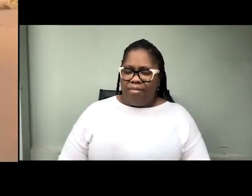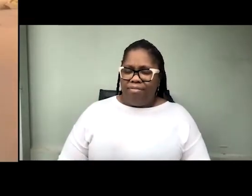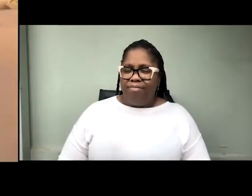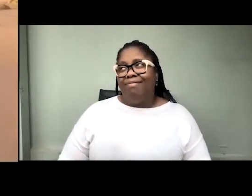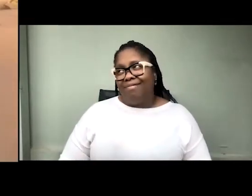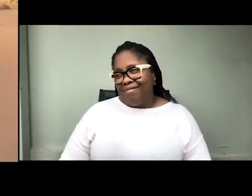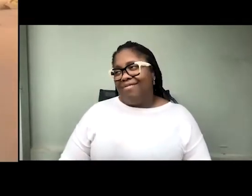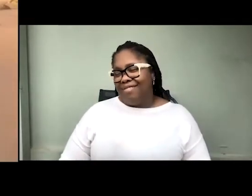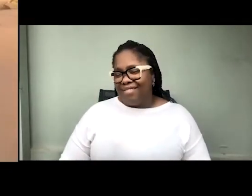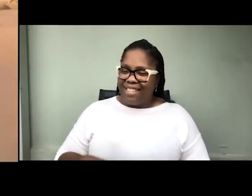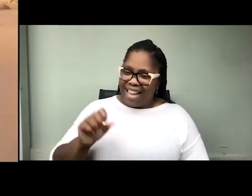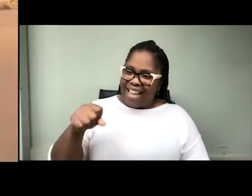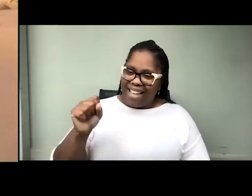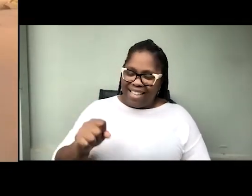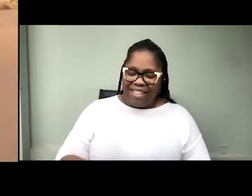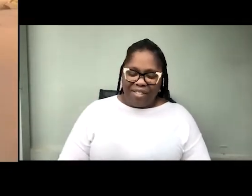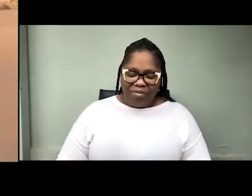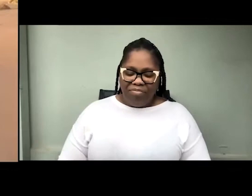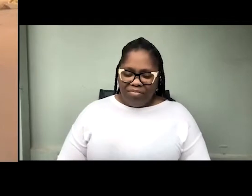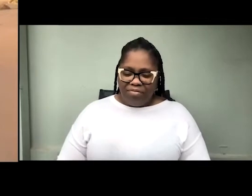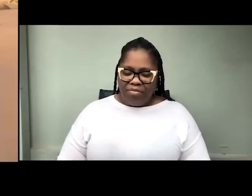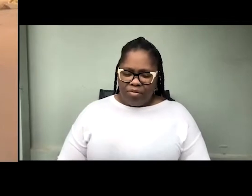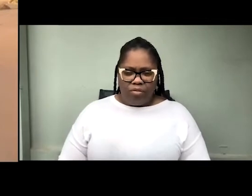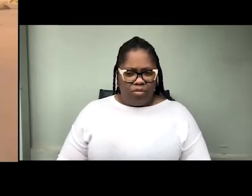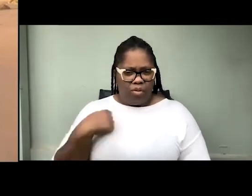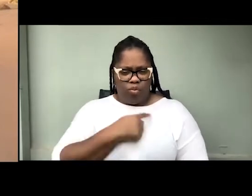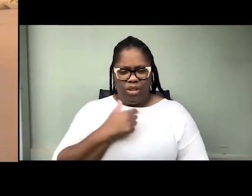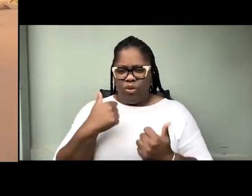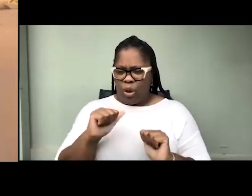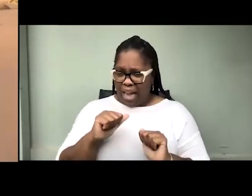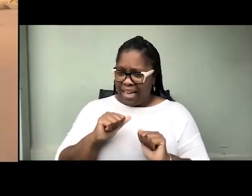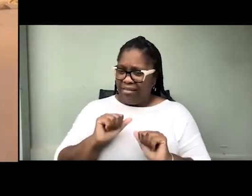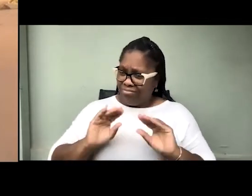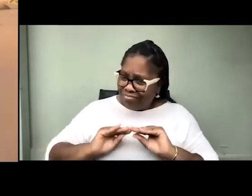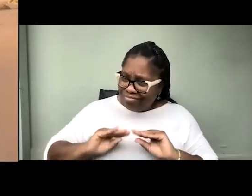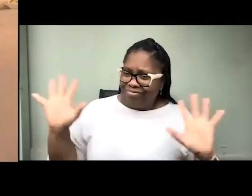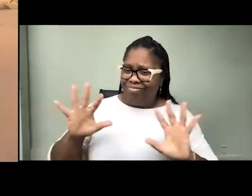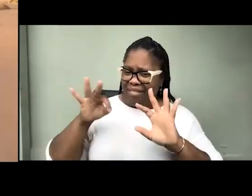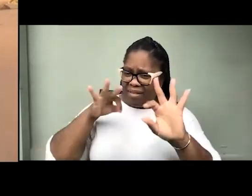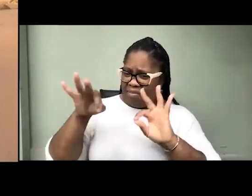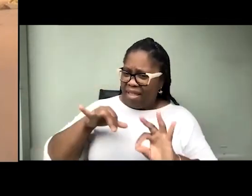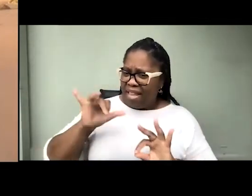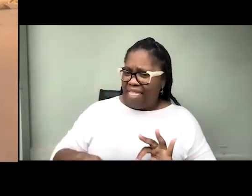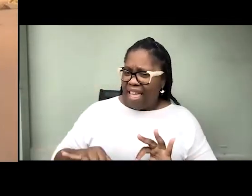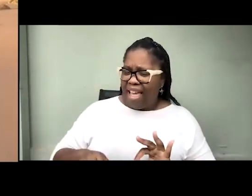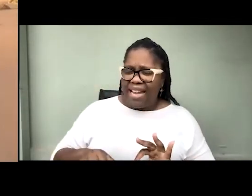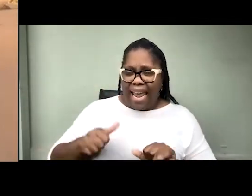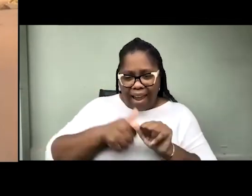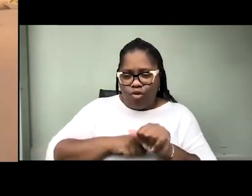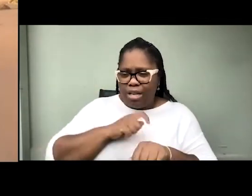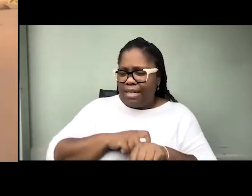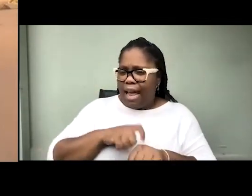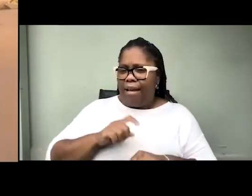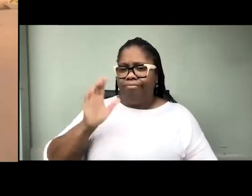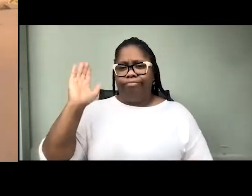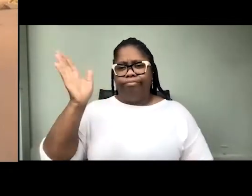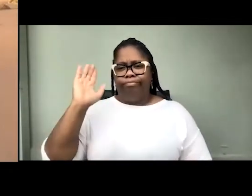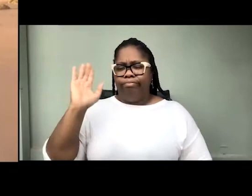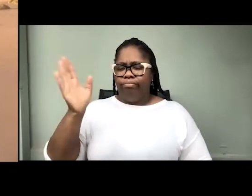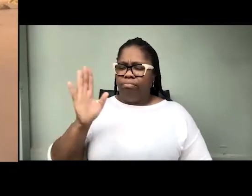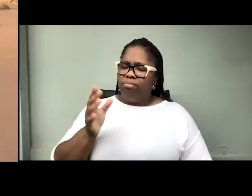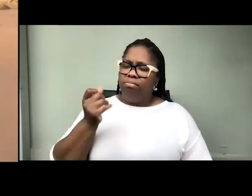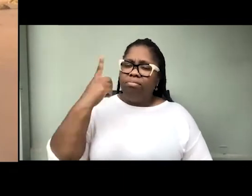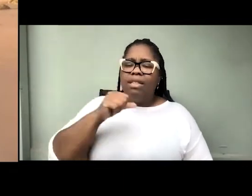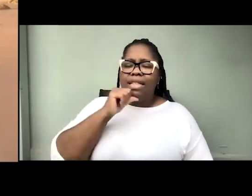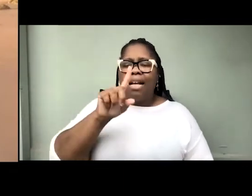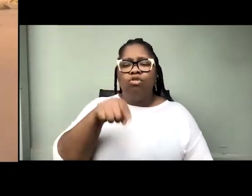Yeah, we do try to make a point of sharing that every time we talk about the master plan, is that it's really not just about